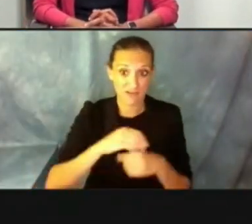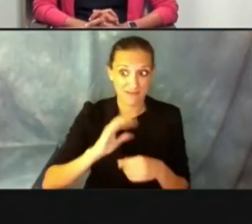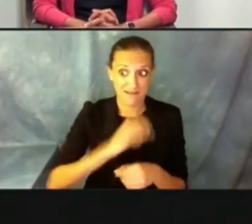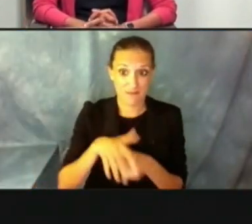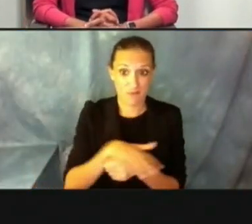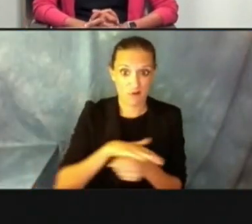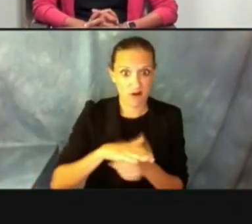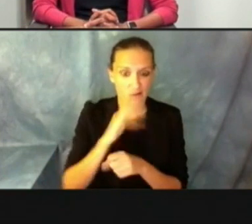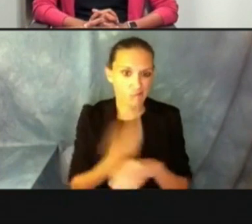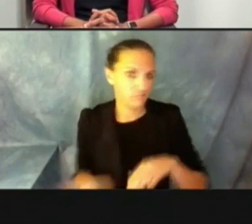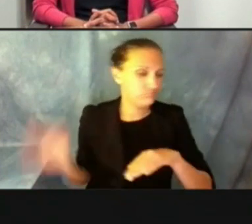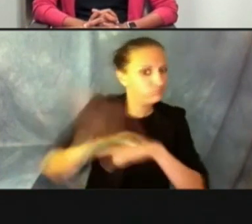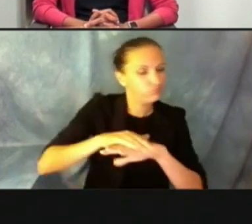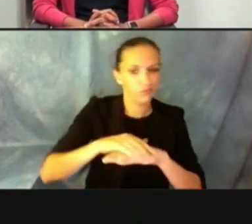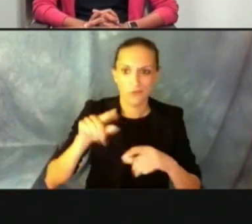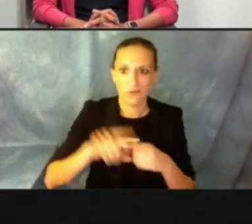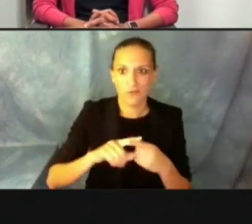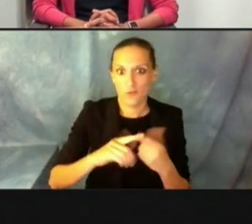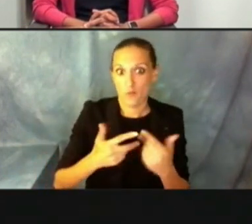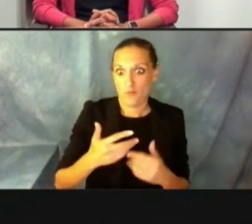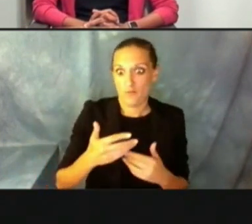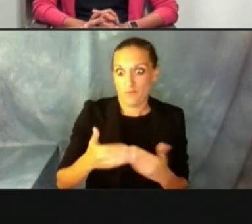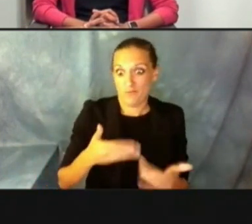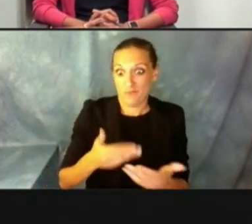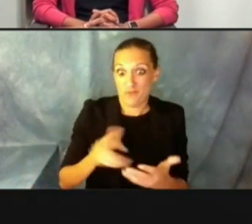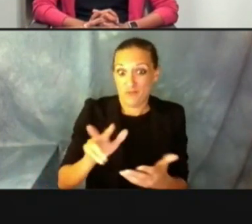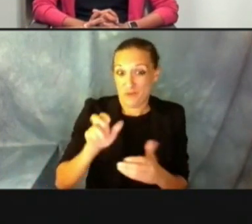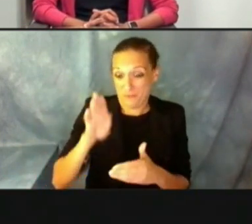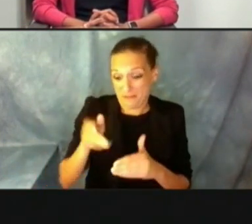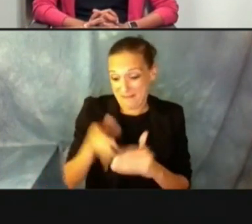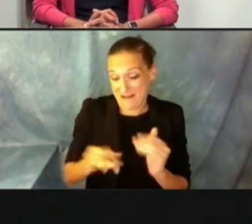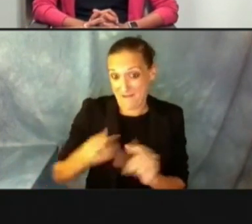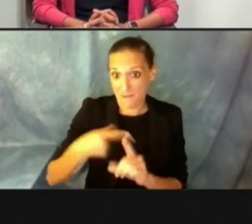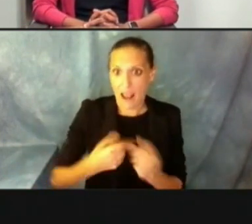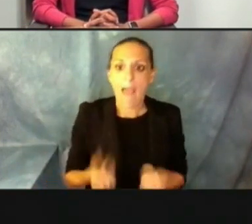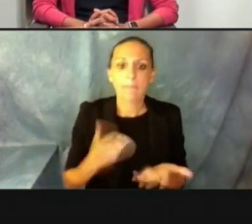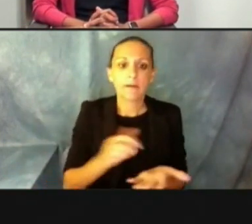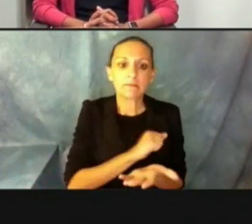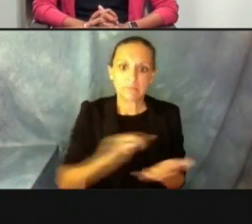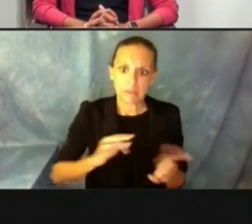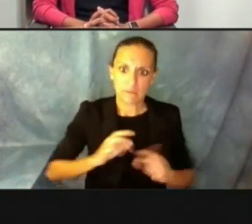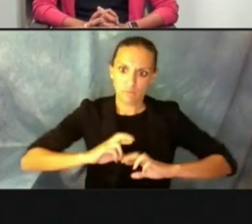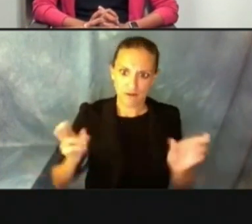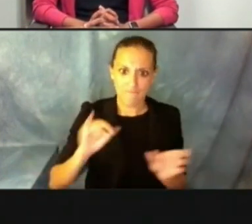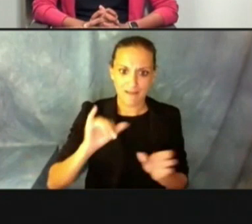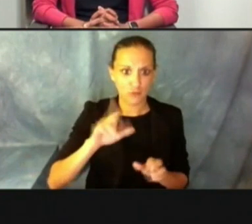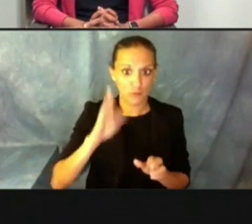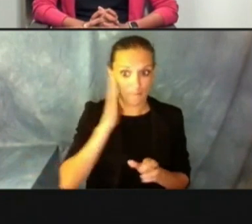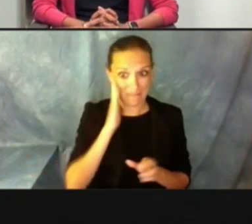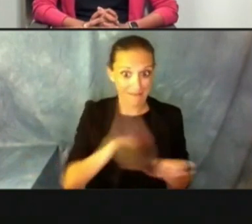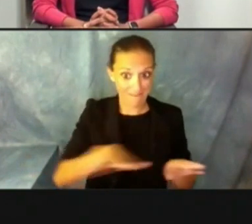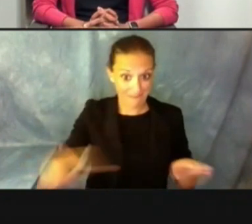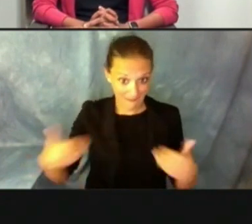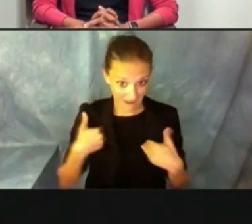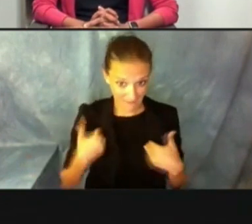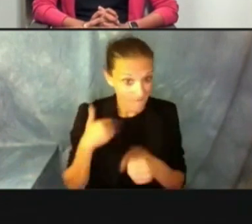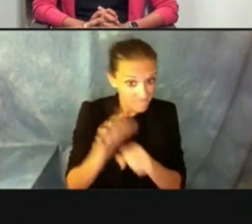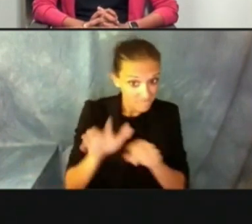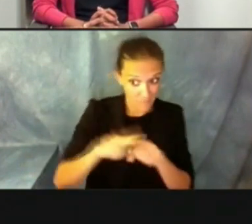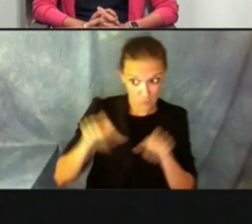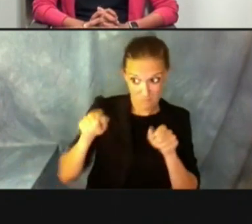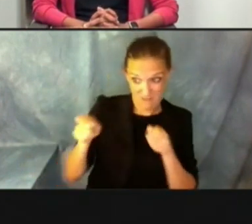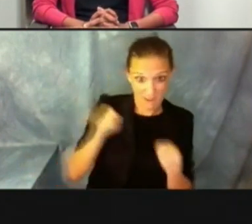nearly 300 by the end of the month. How many staffed ICU beds does our area have? Do we have enough beds to handle that